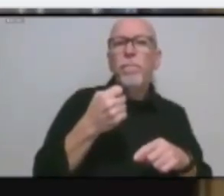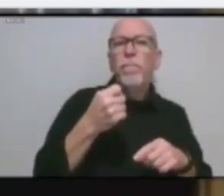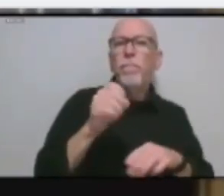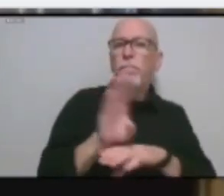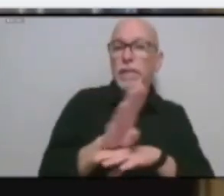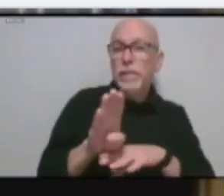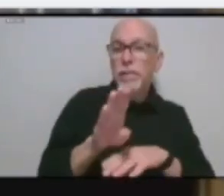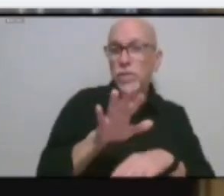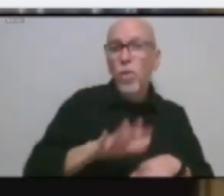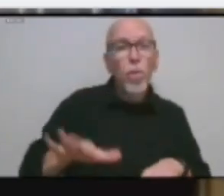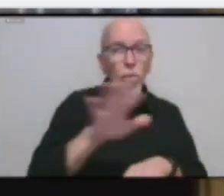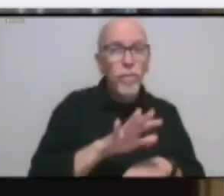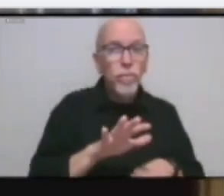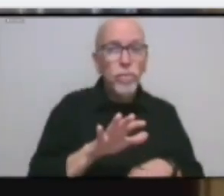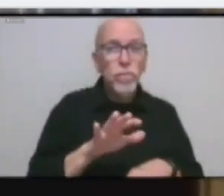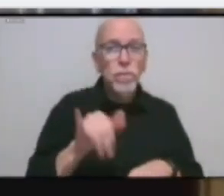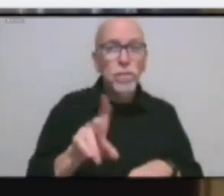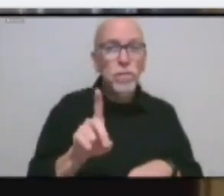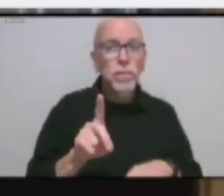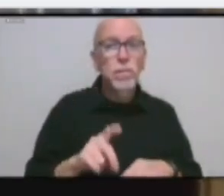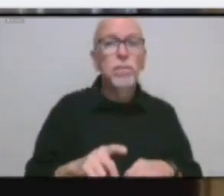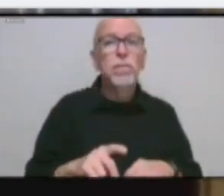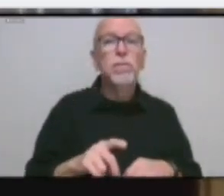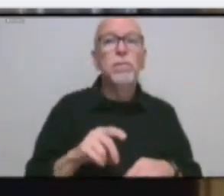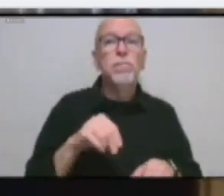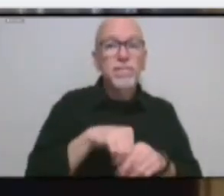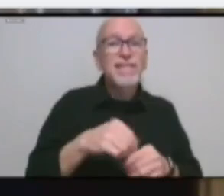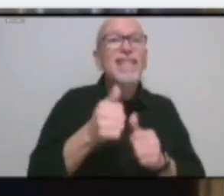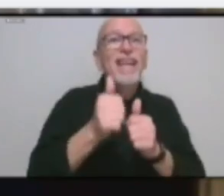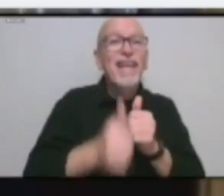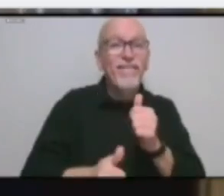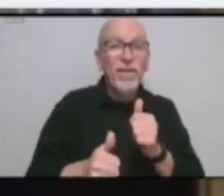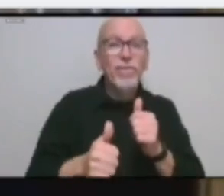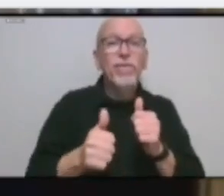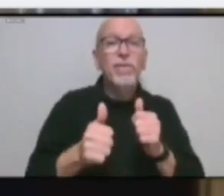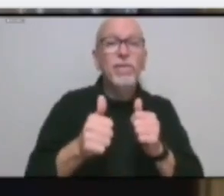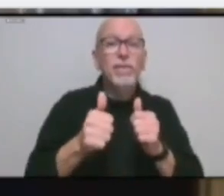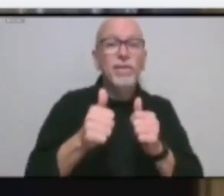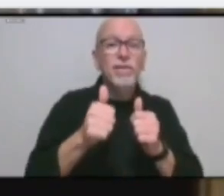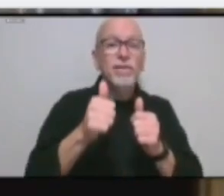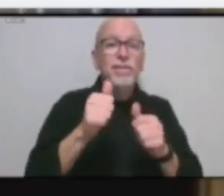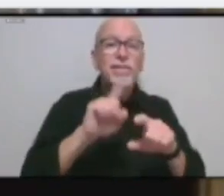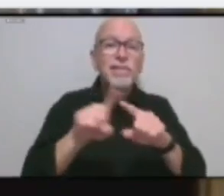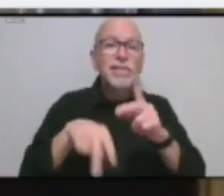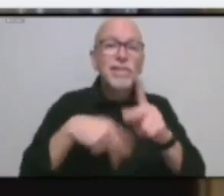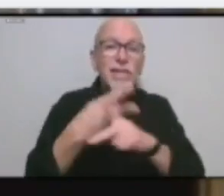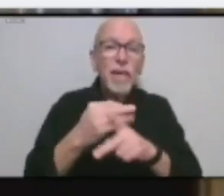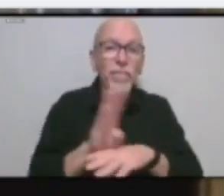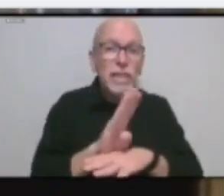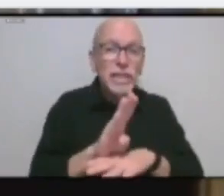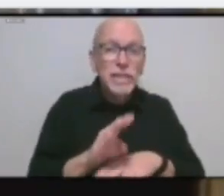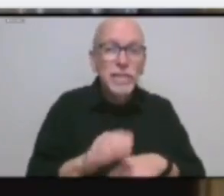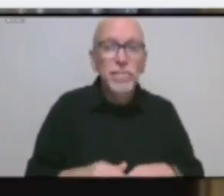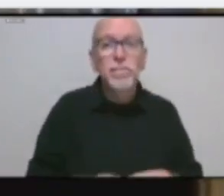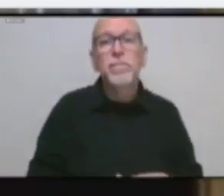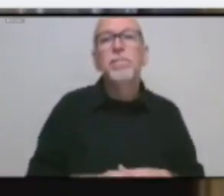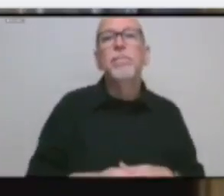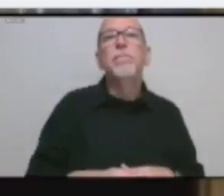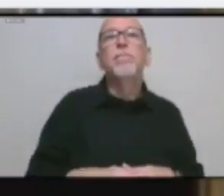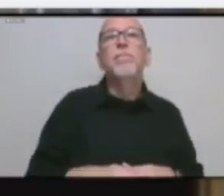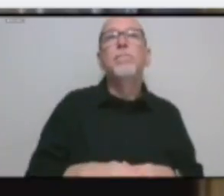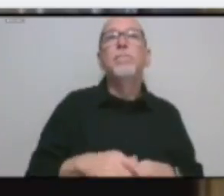businesses all over the state of Indiana in every sector. And while it's encouraging to